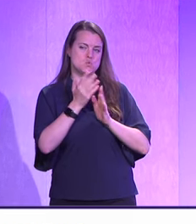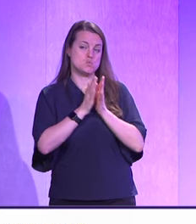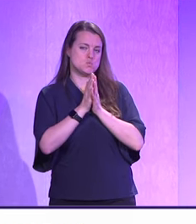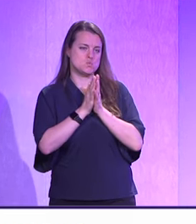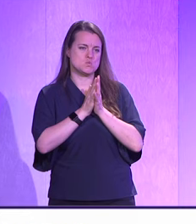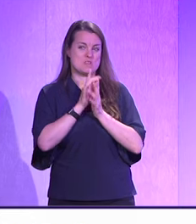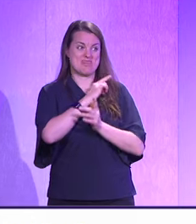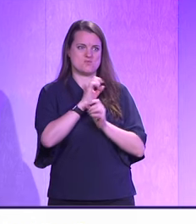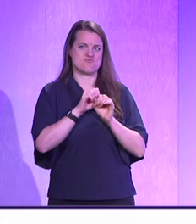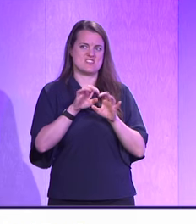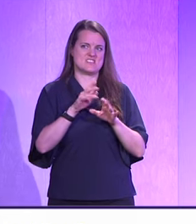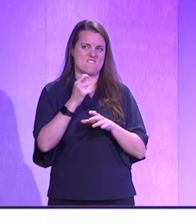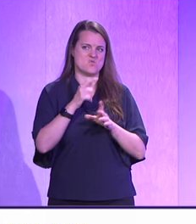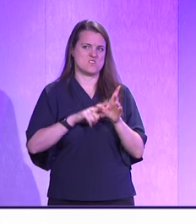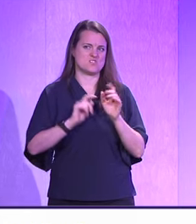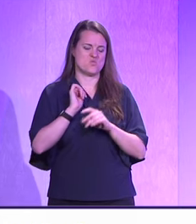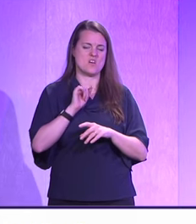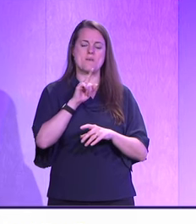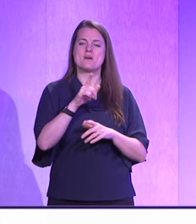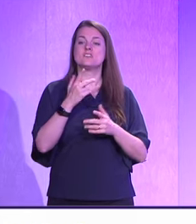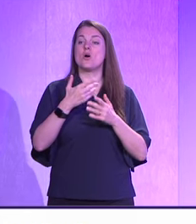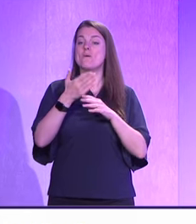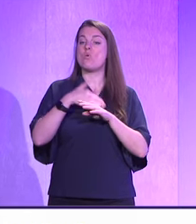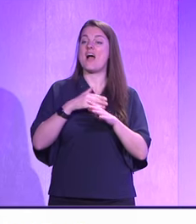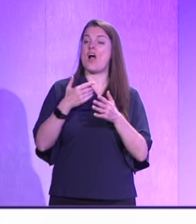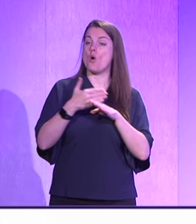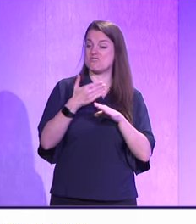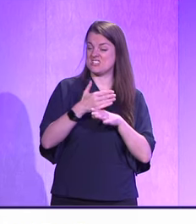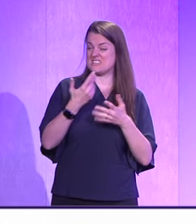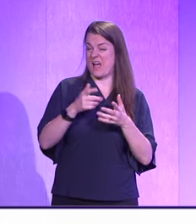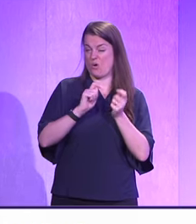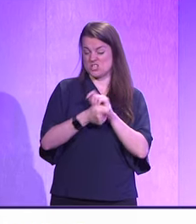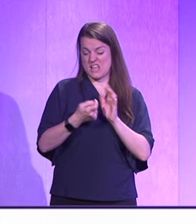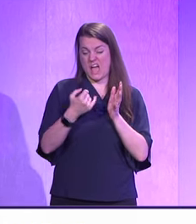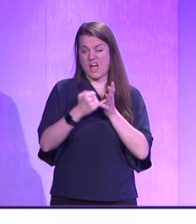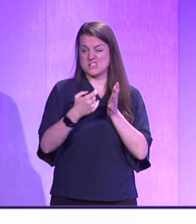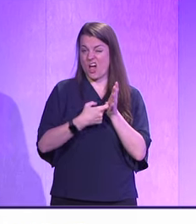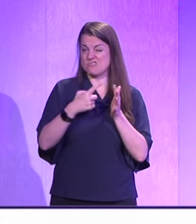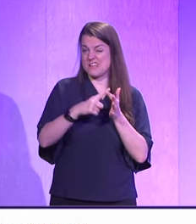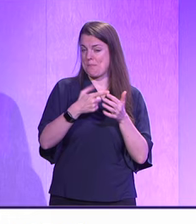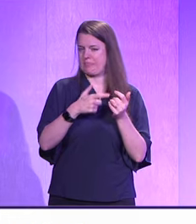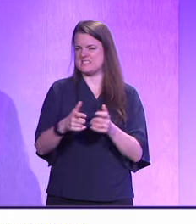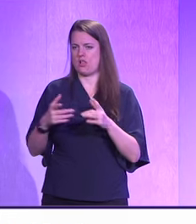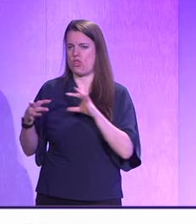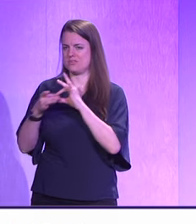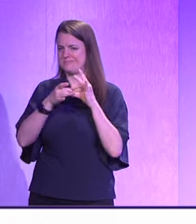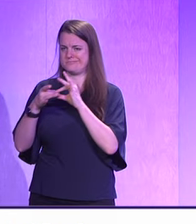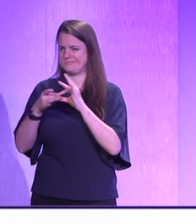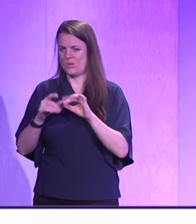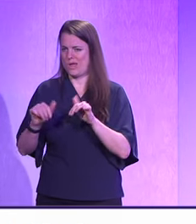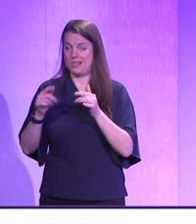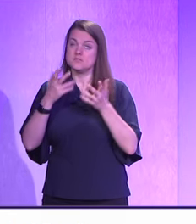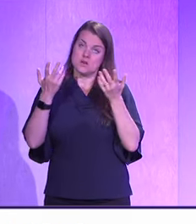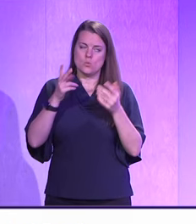ago. What used to be called operations is now called SRE, and it's still not talking to development properly. And so on, right? So